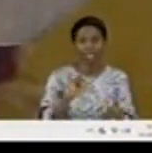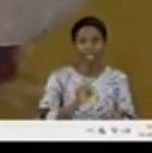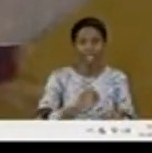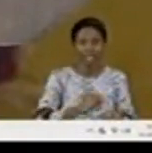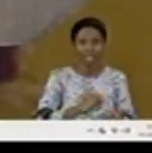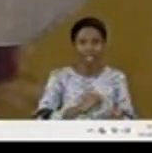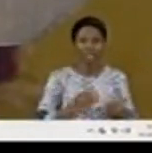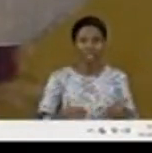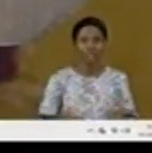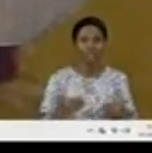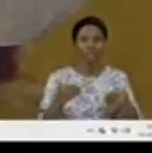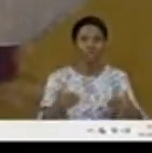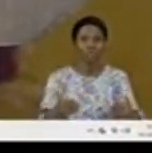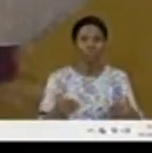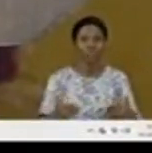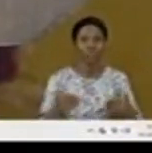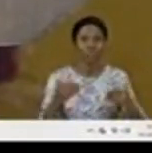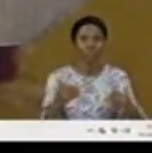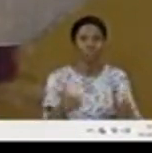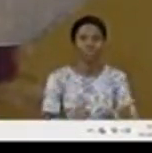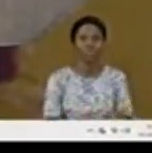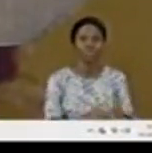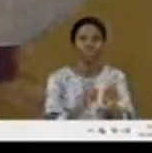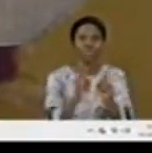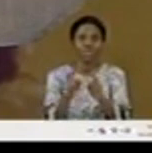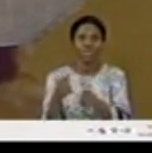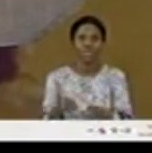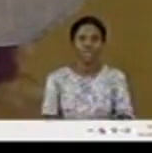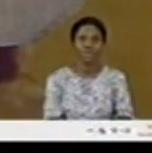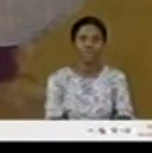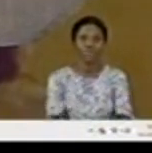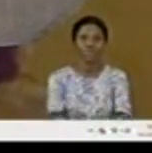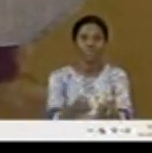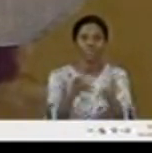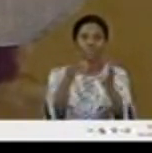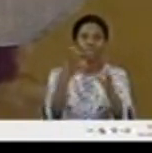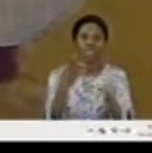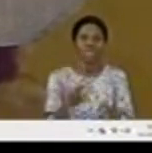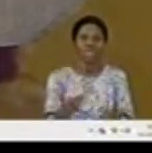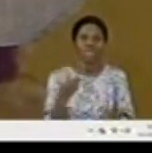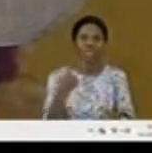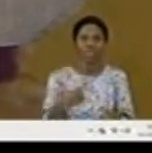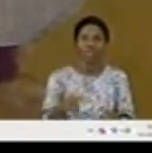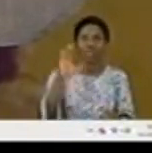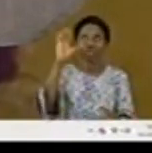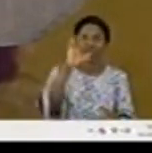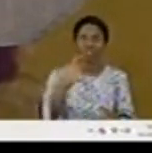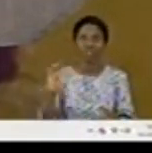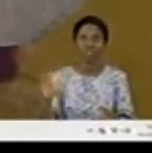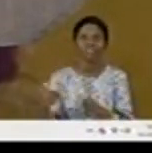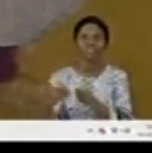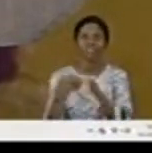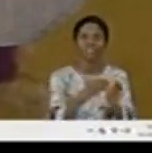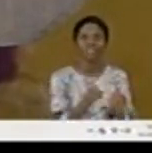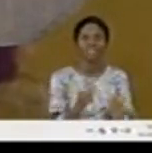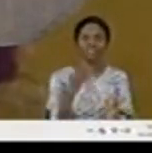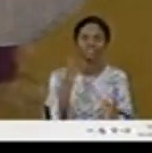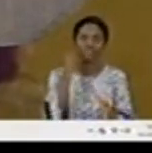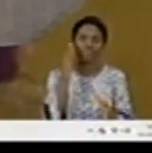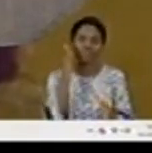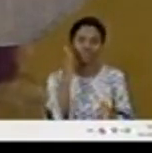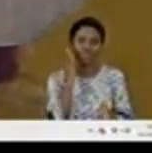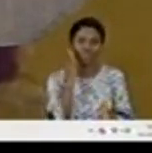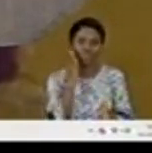I onward go. The way of the cross